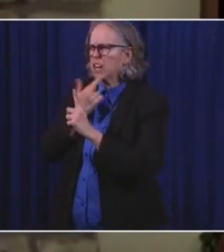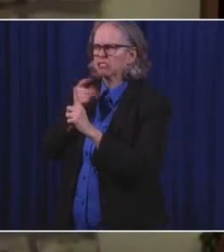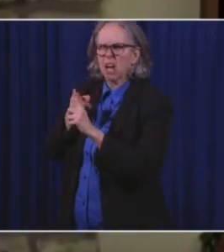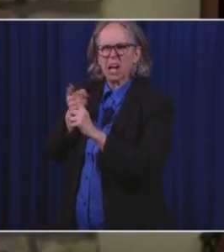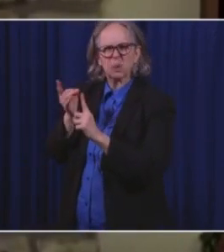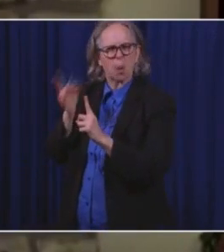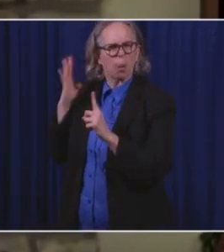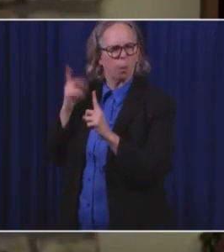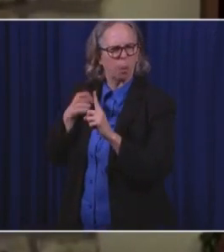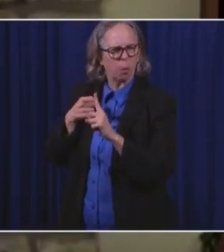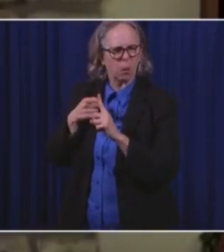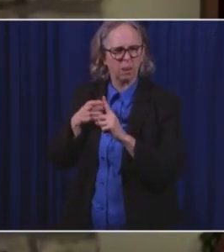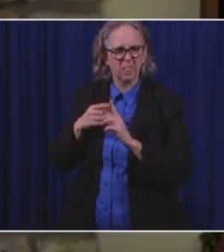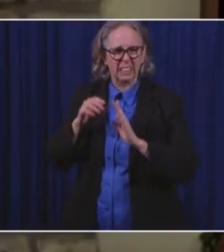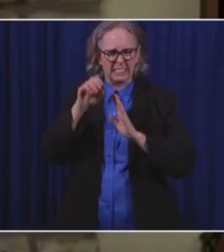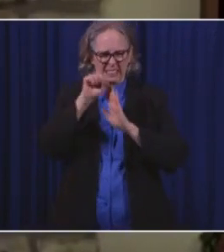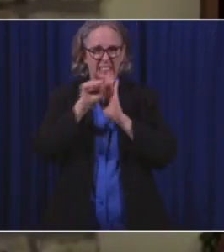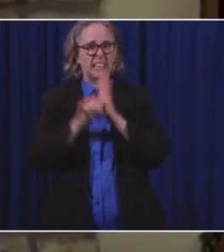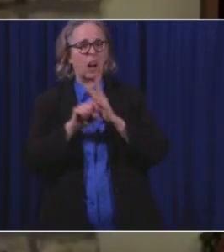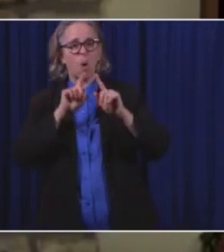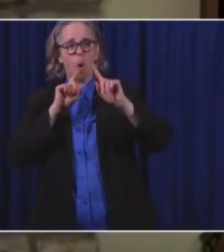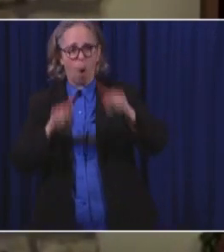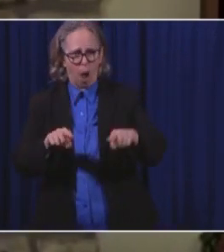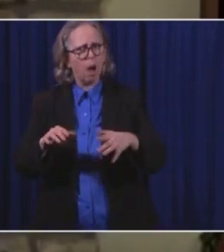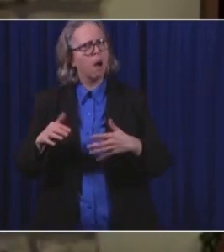particularly with restaurants and bars.